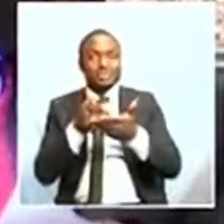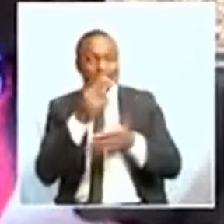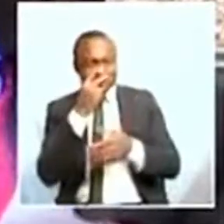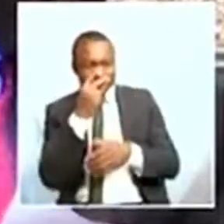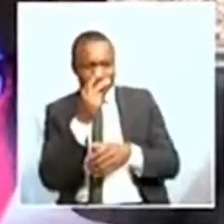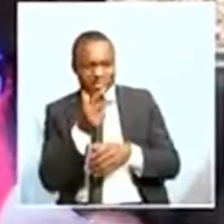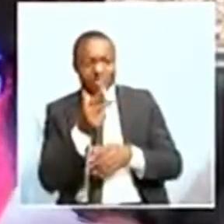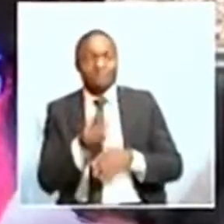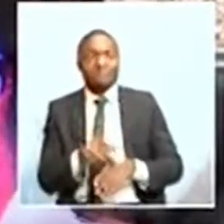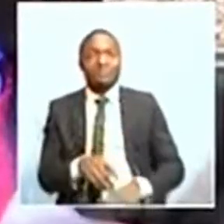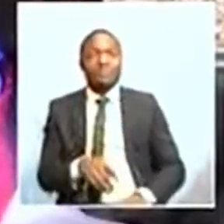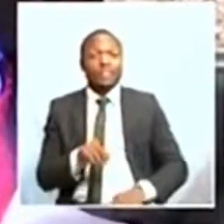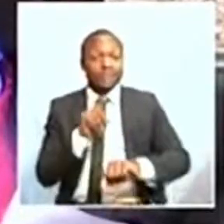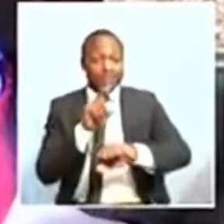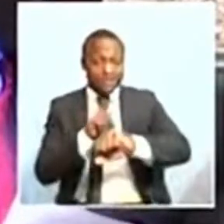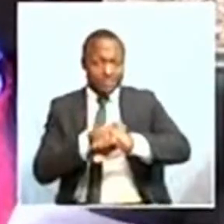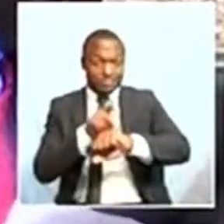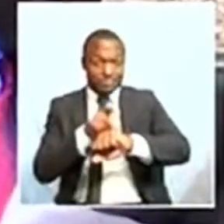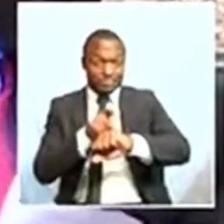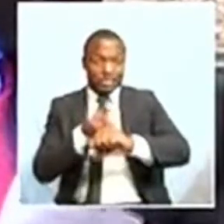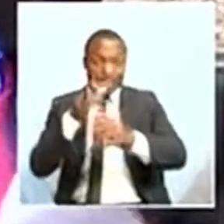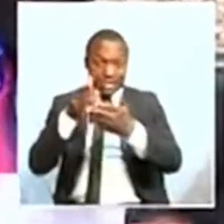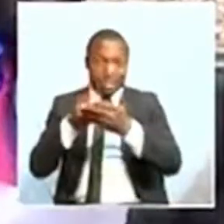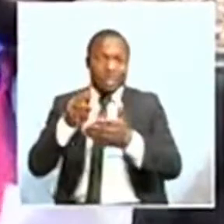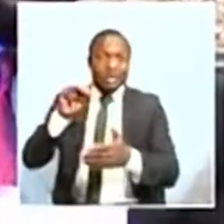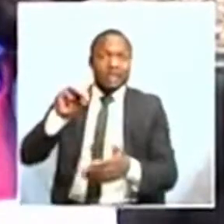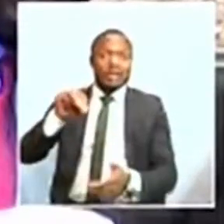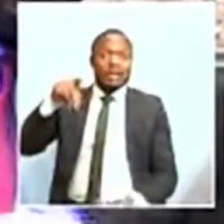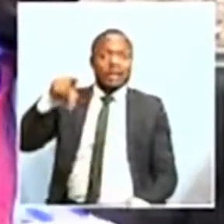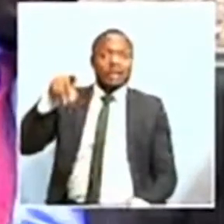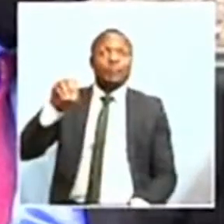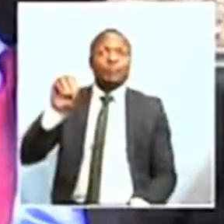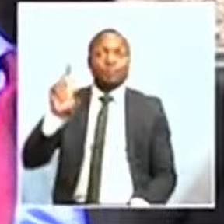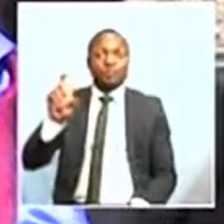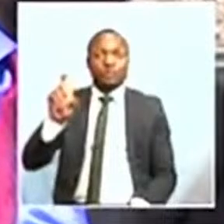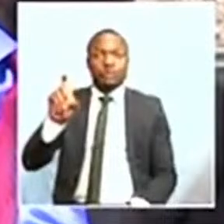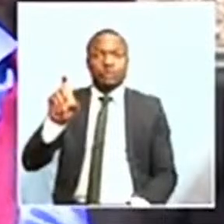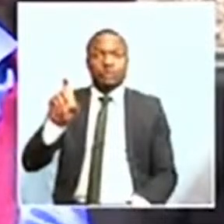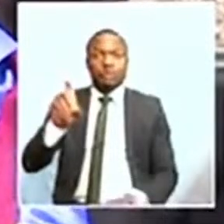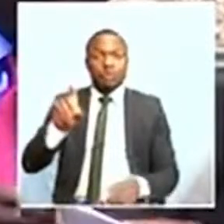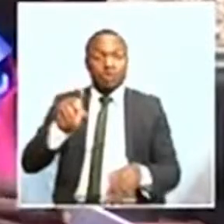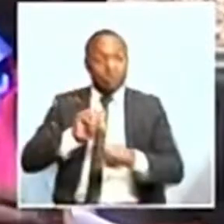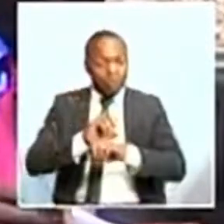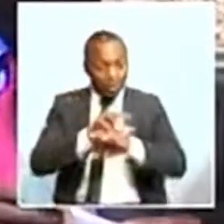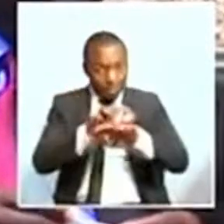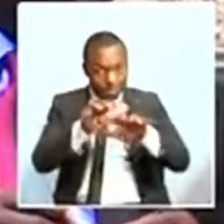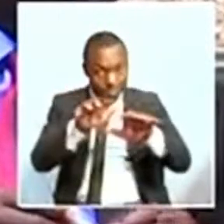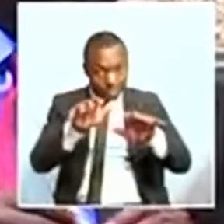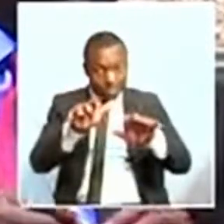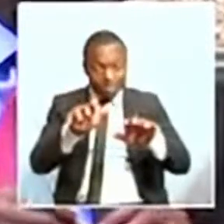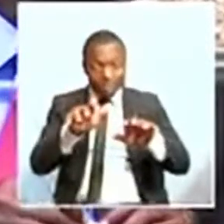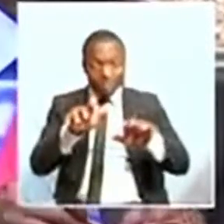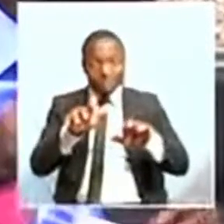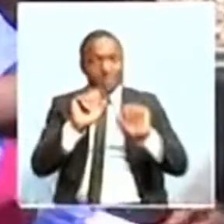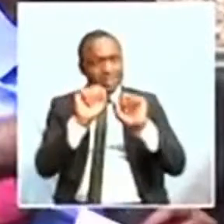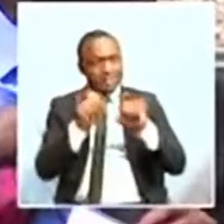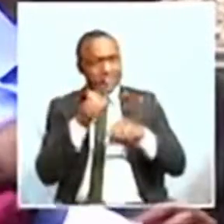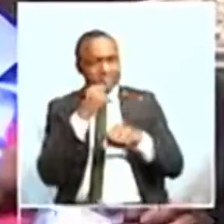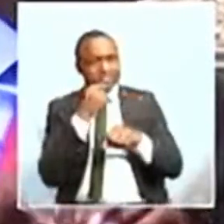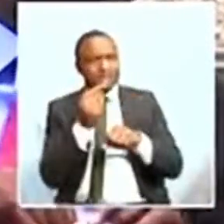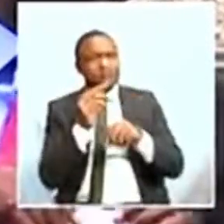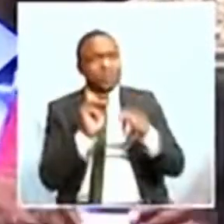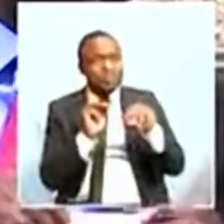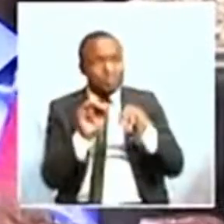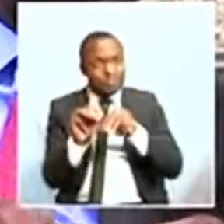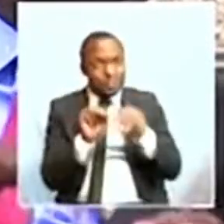looking at the time when this mpox broke out, would you say we have managed